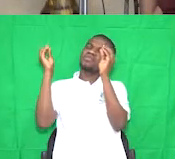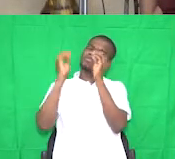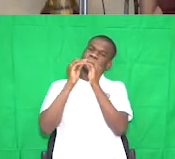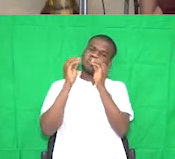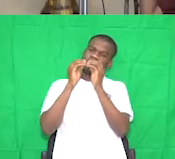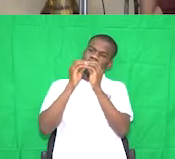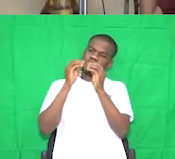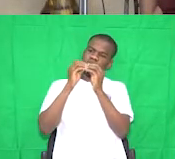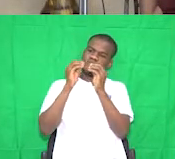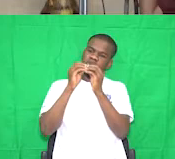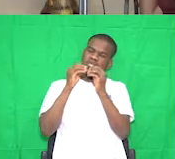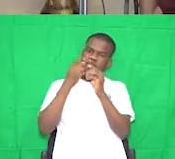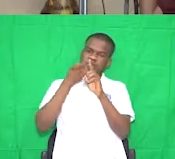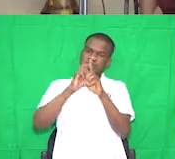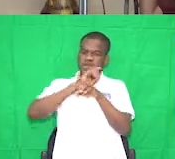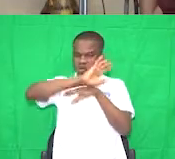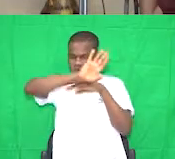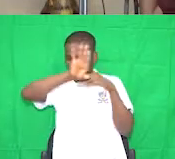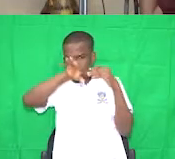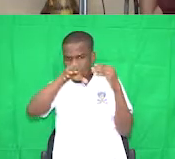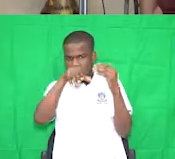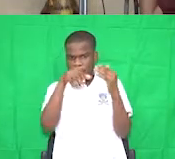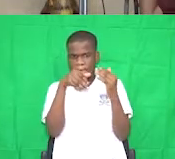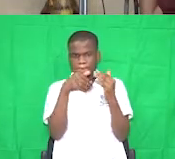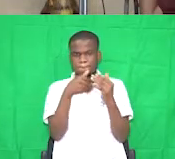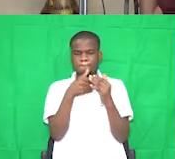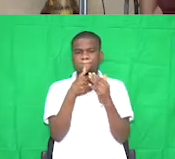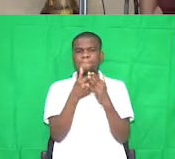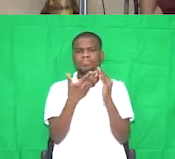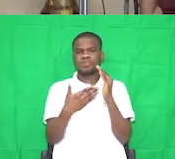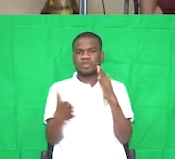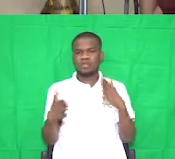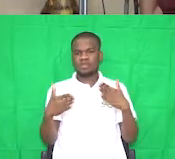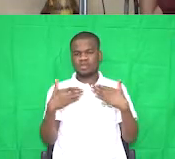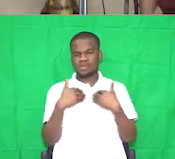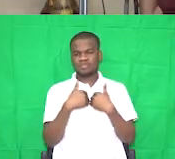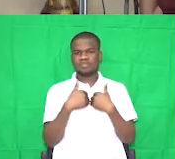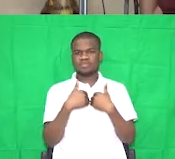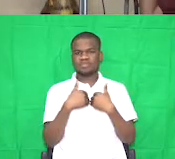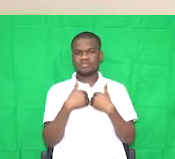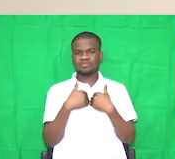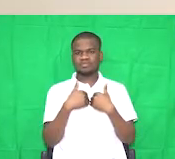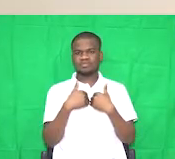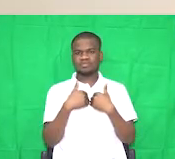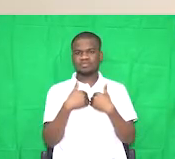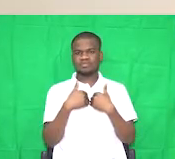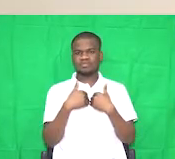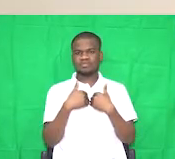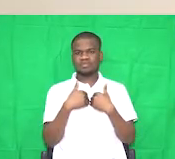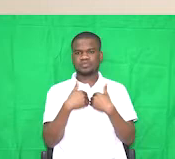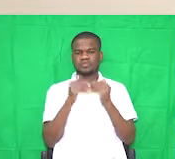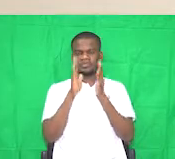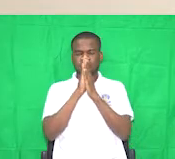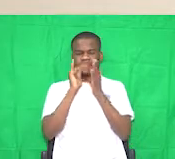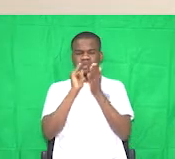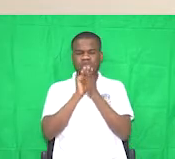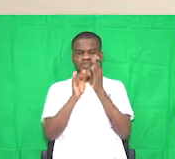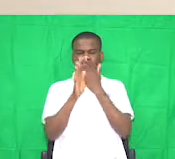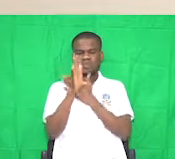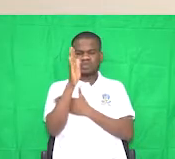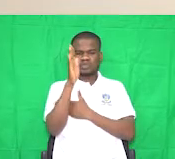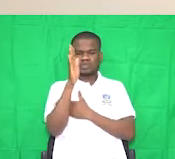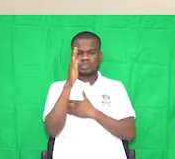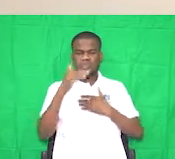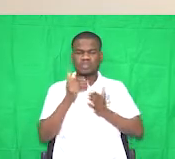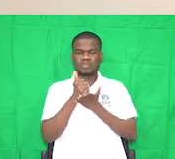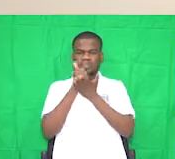grateful to God that we have you as our parents, and pray that you